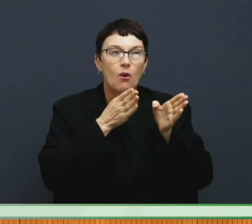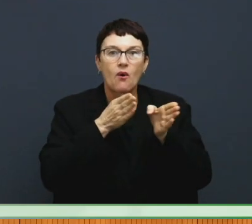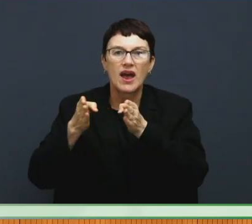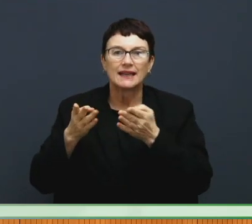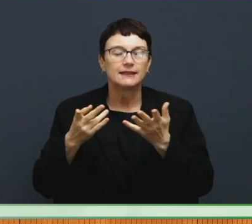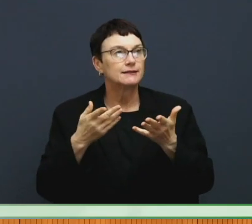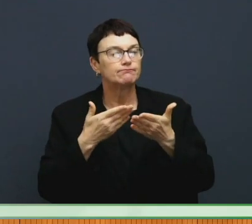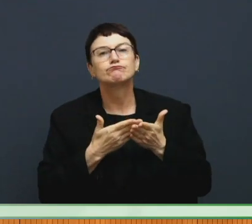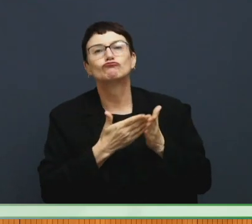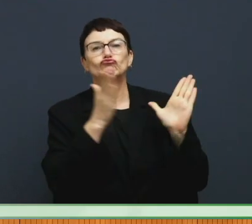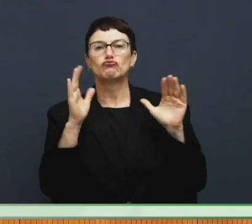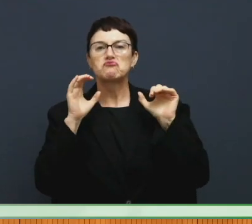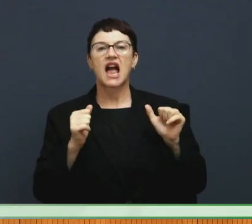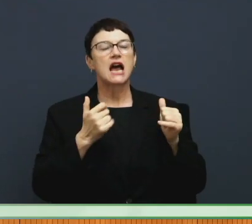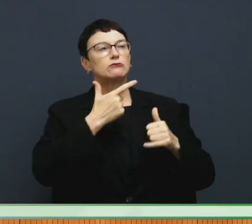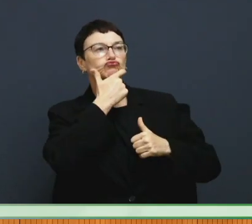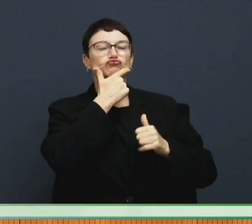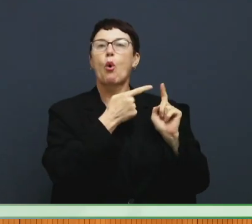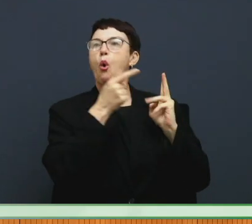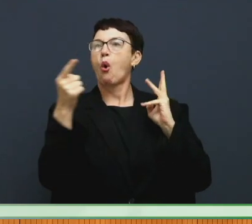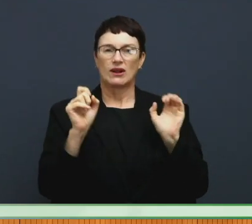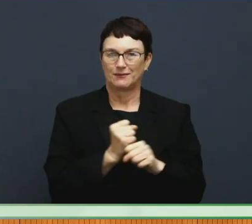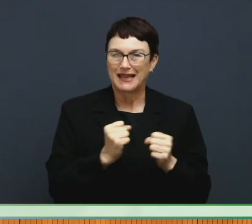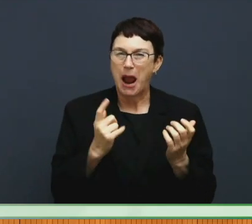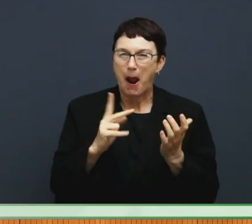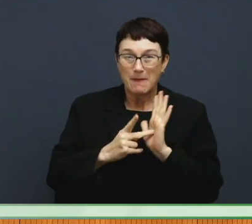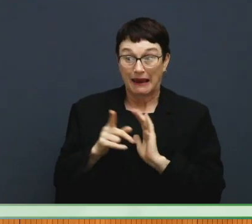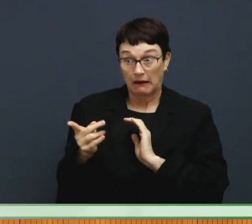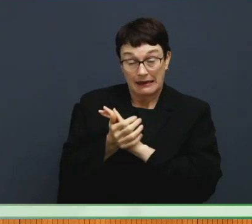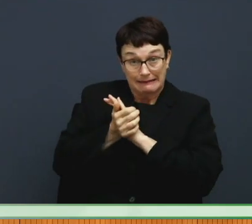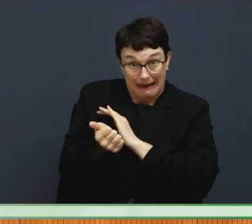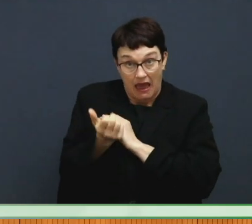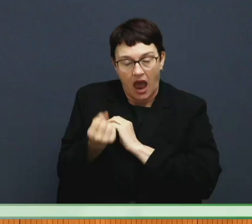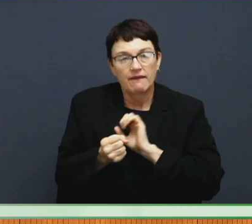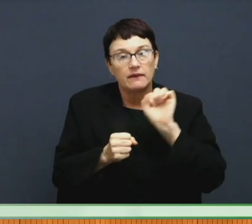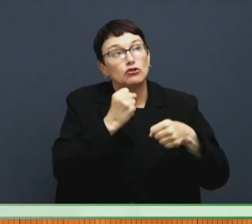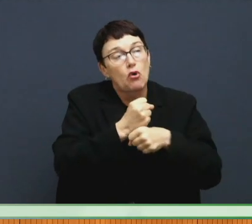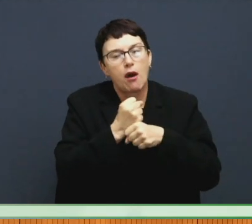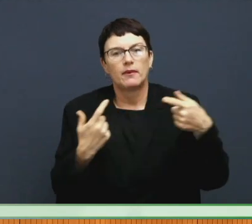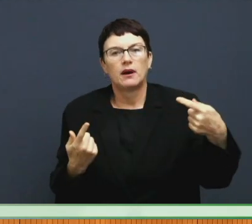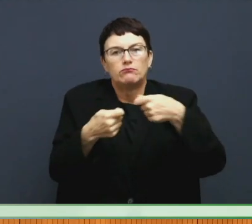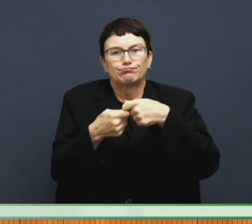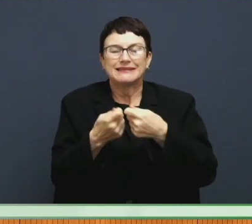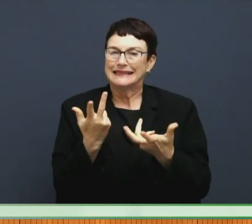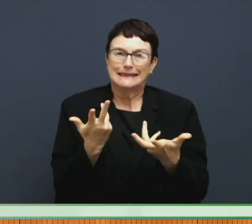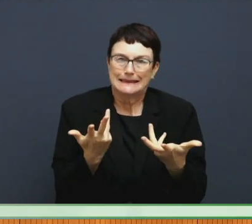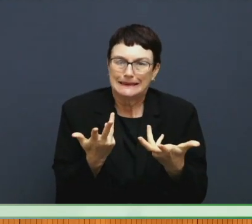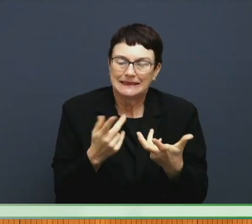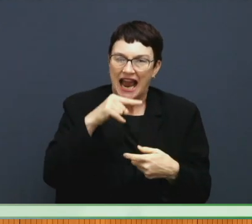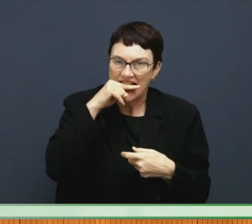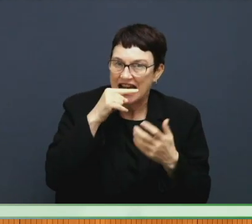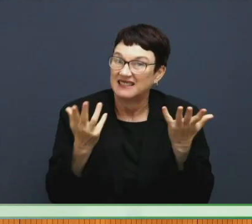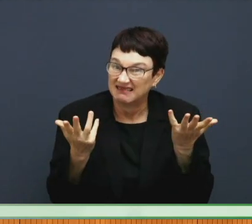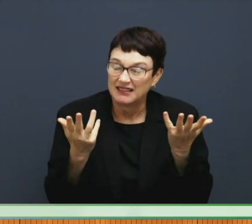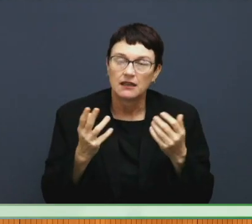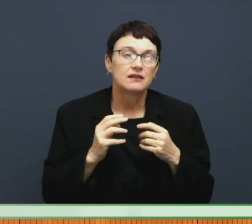match skills with jobs. Future plans and international cooperation. Building a collaborative talent